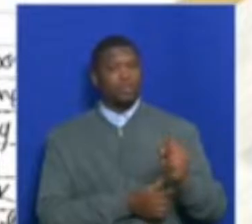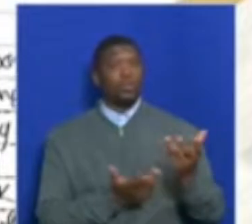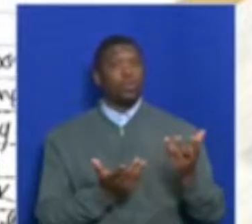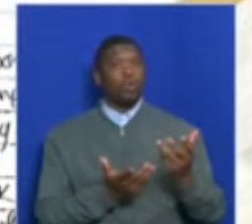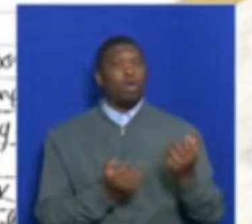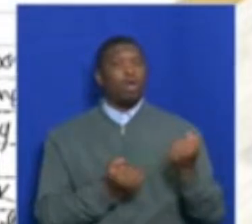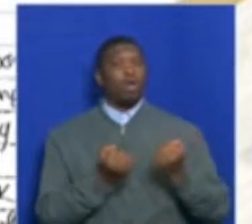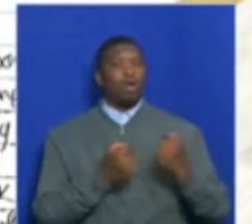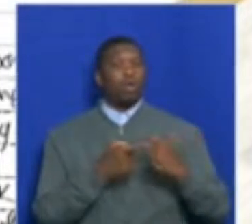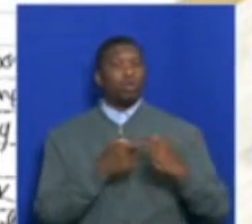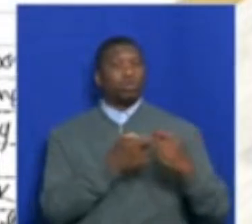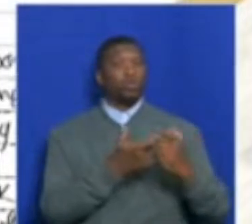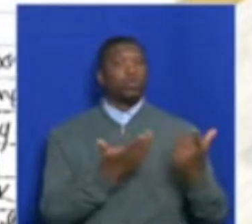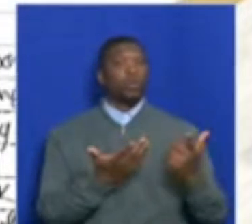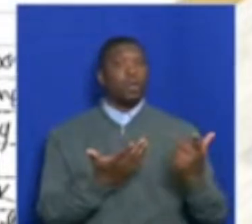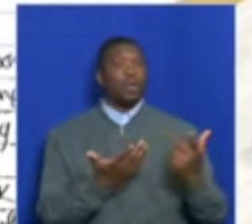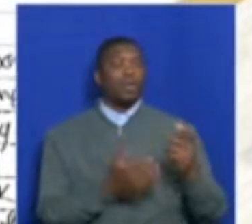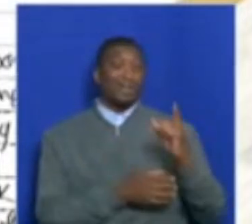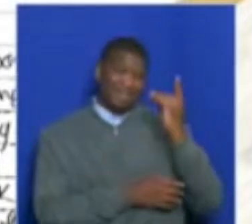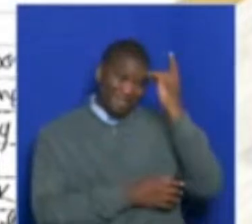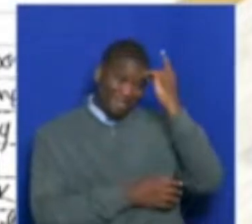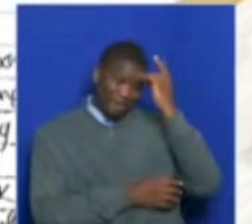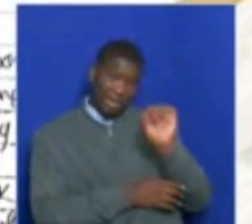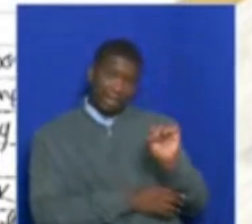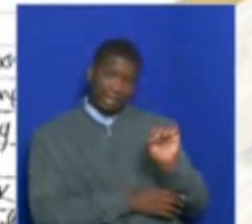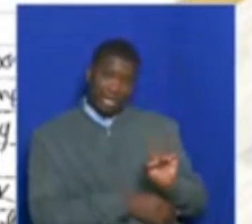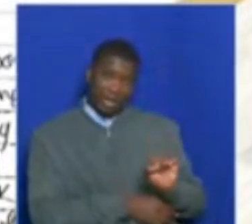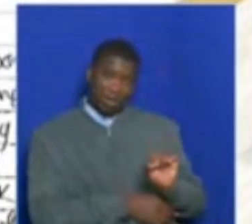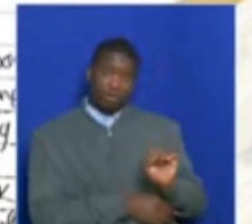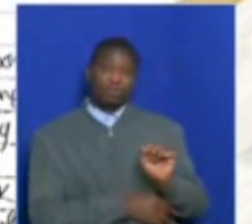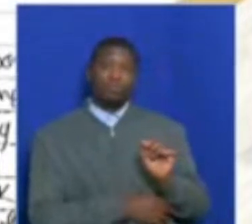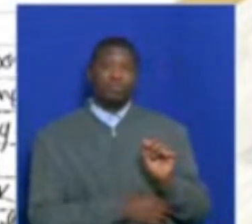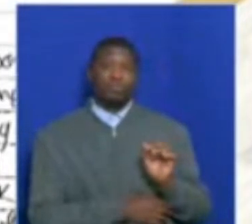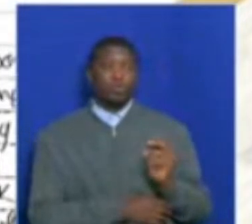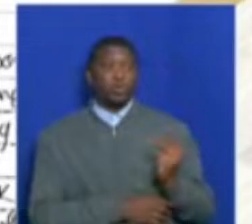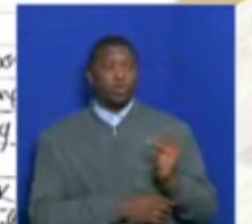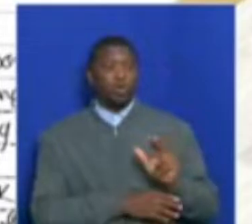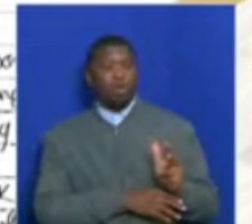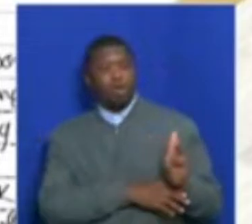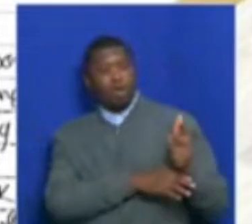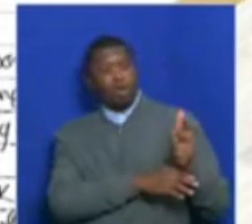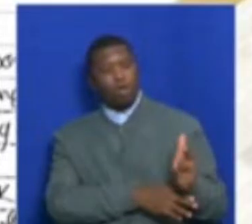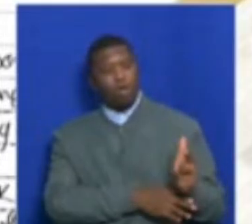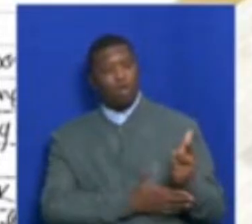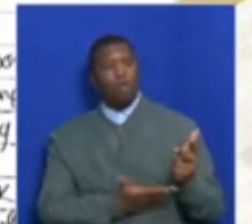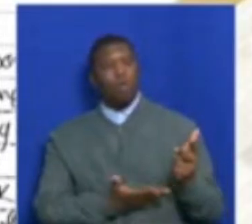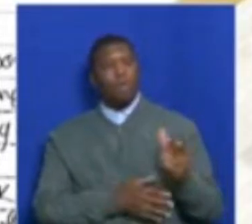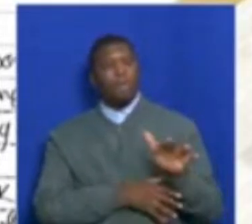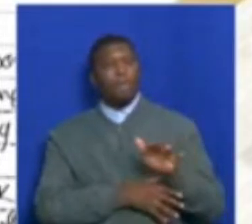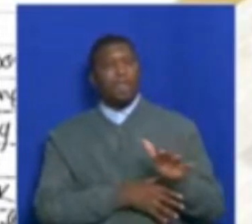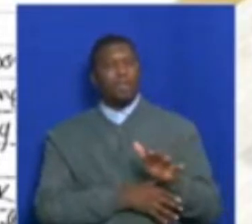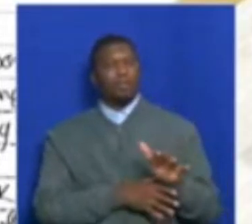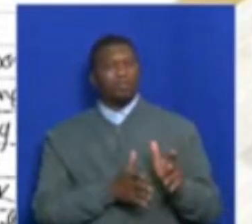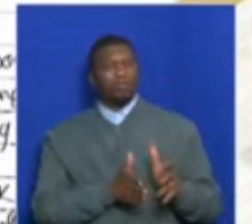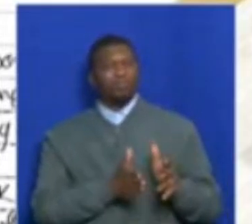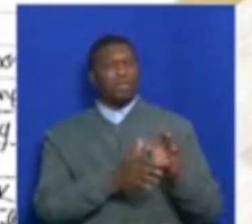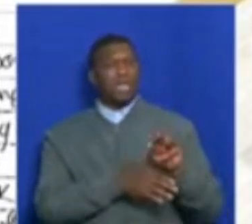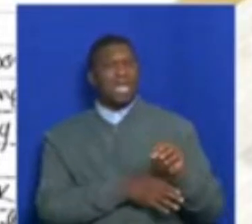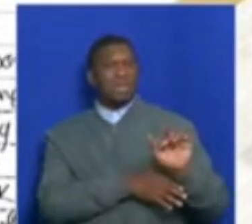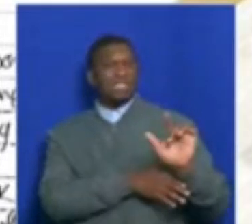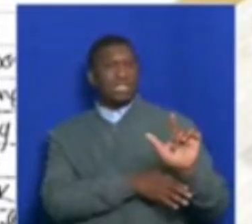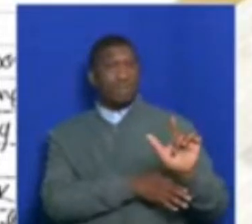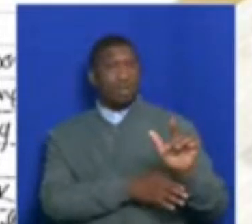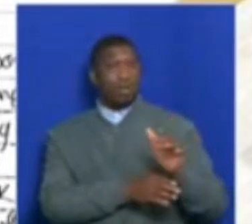Towing. We was parked along Edwin Swales Drive, M7 turnoff.